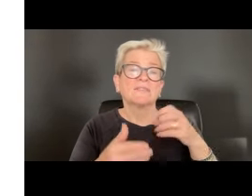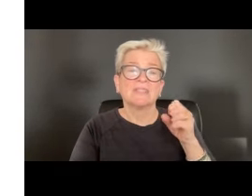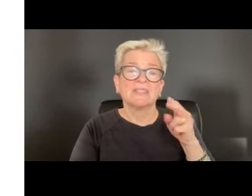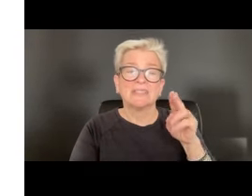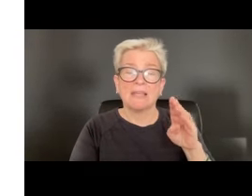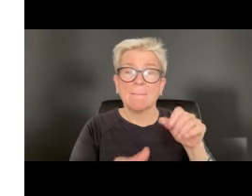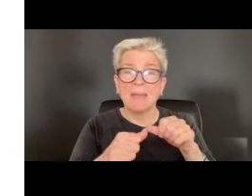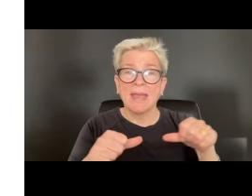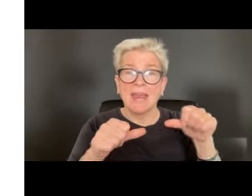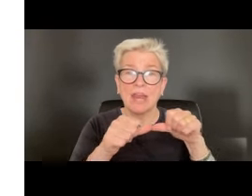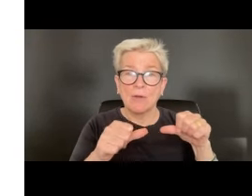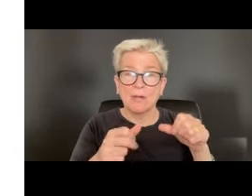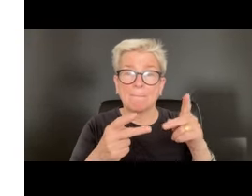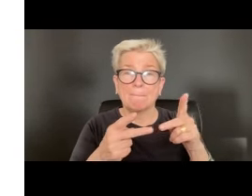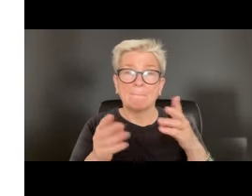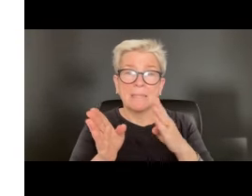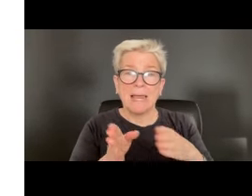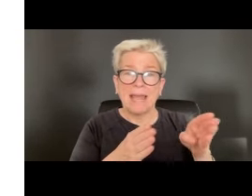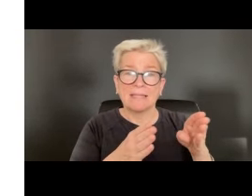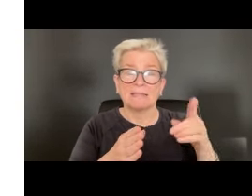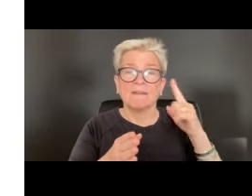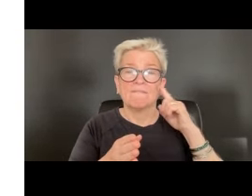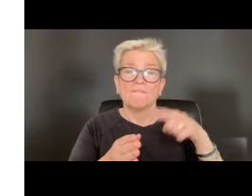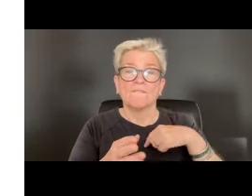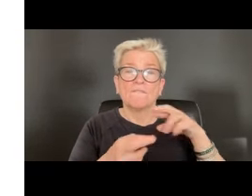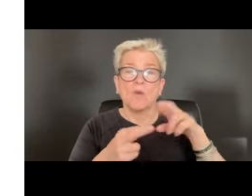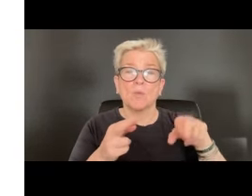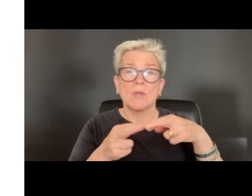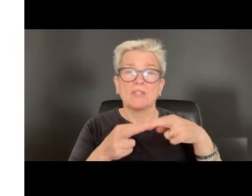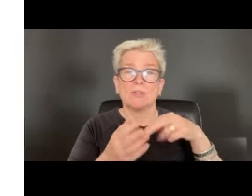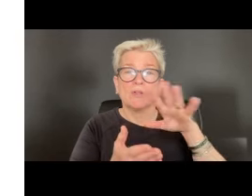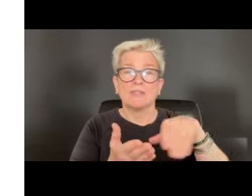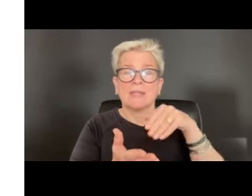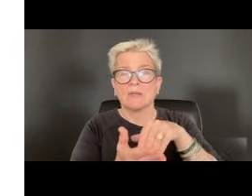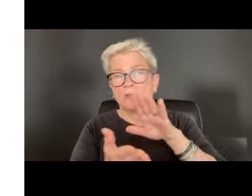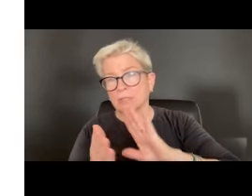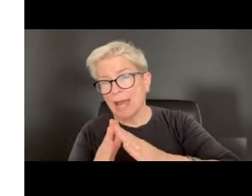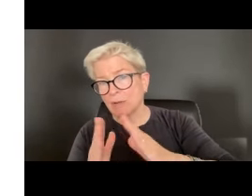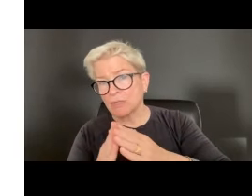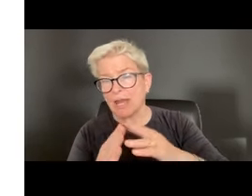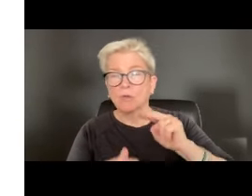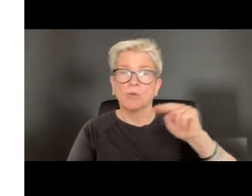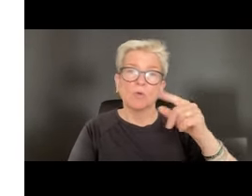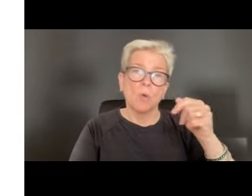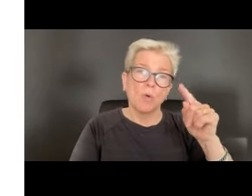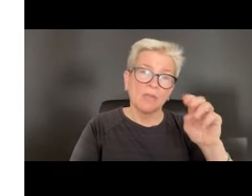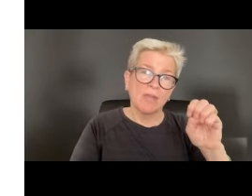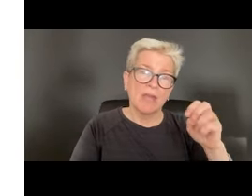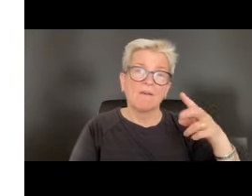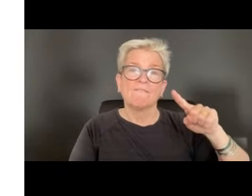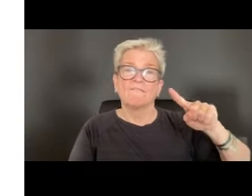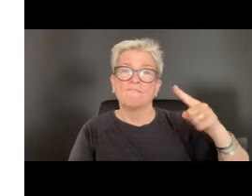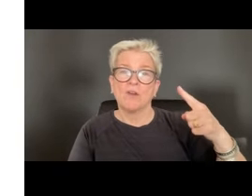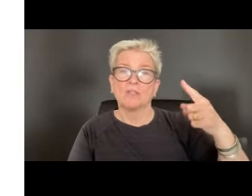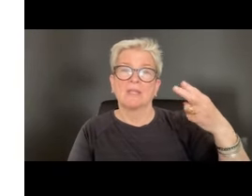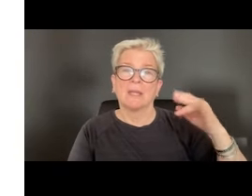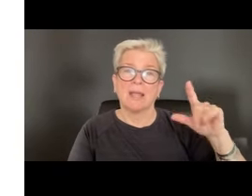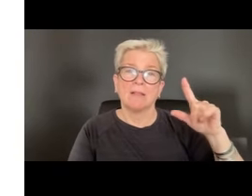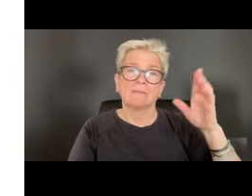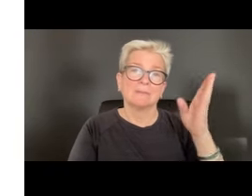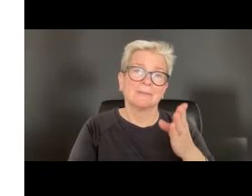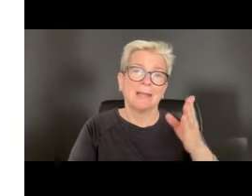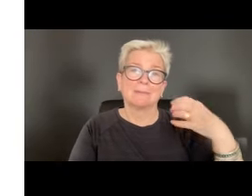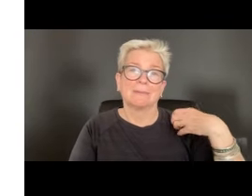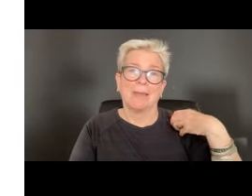plans for regional centers, currently working on downtown, Northgate, and First Hill Capitol Hill. And